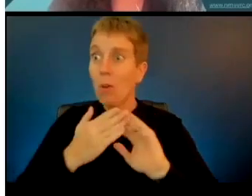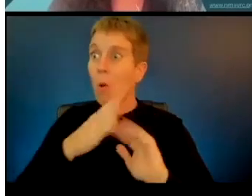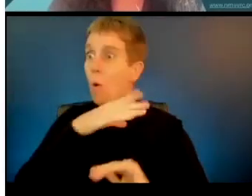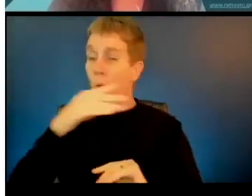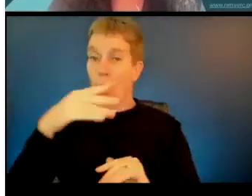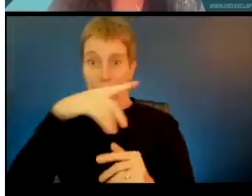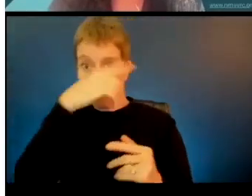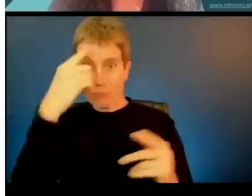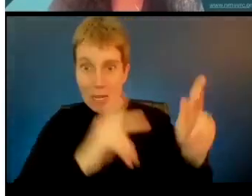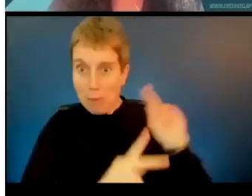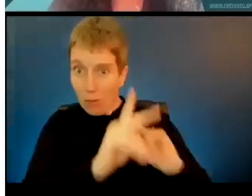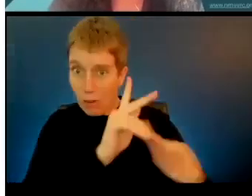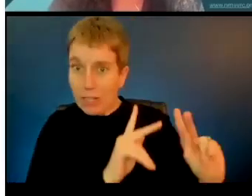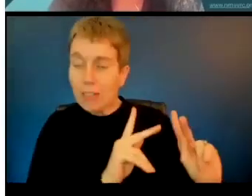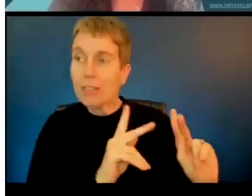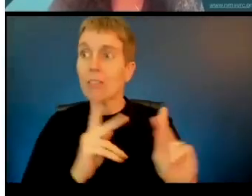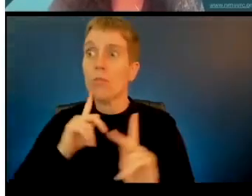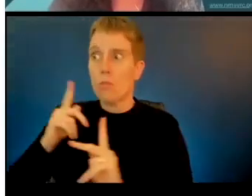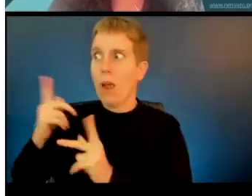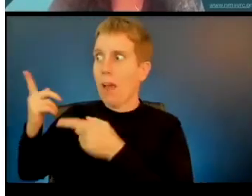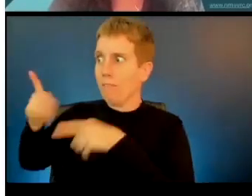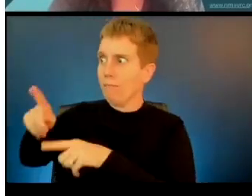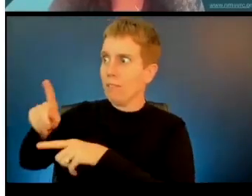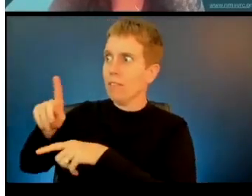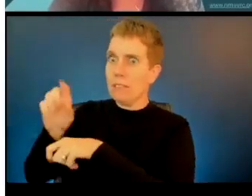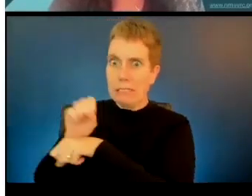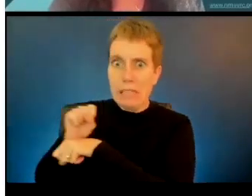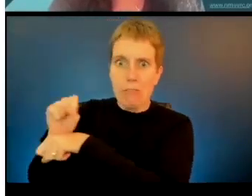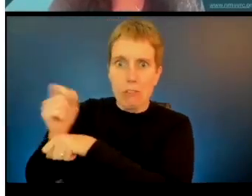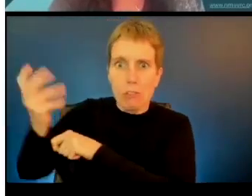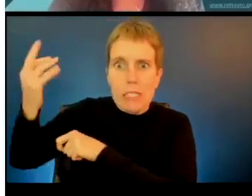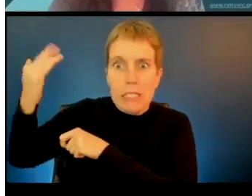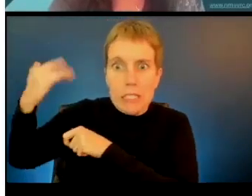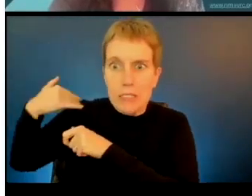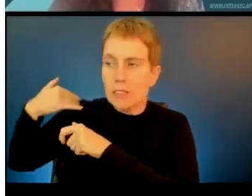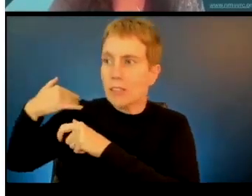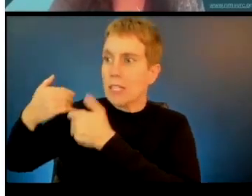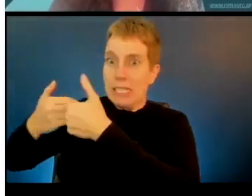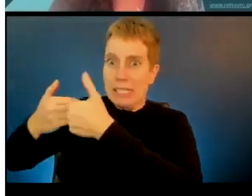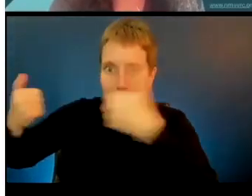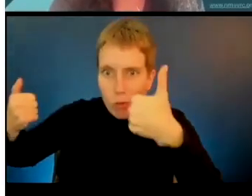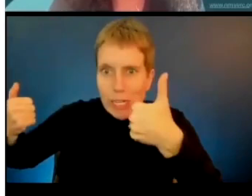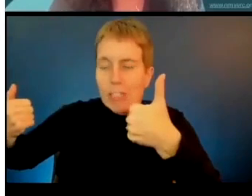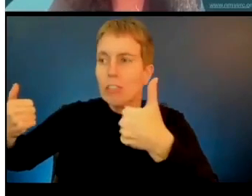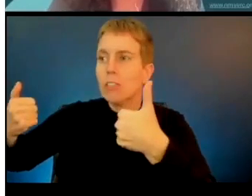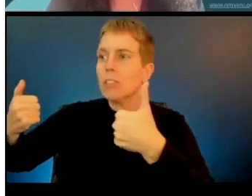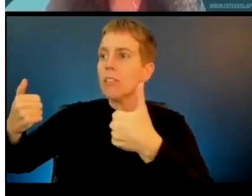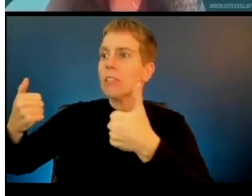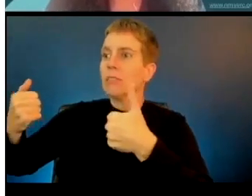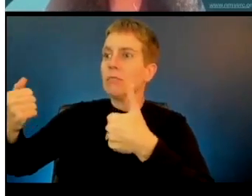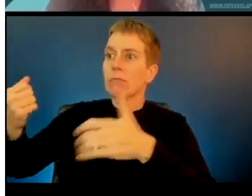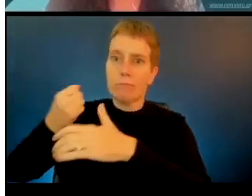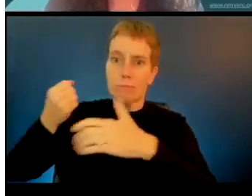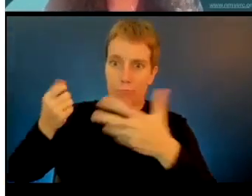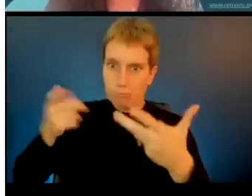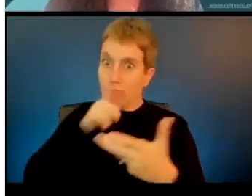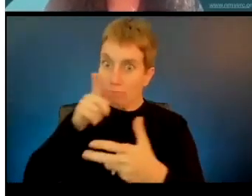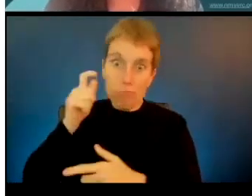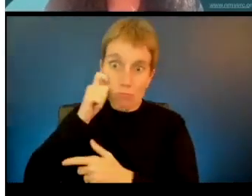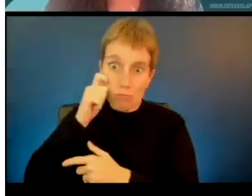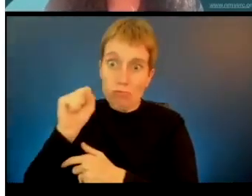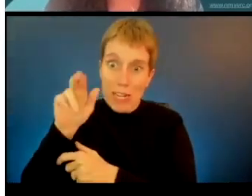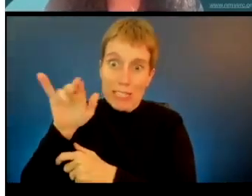Americans who've experienced generational slavery, segregation, or institutional racism. And that has importance